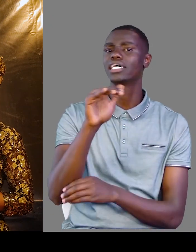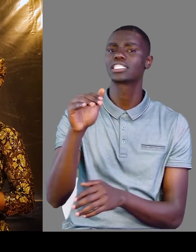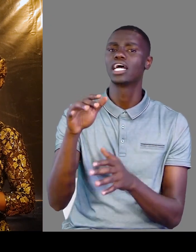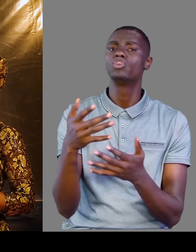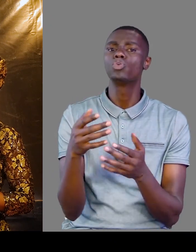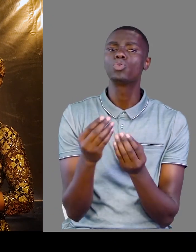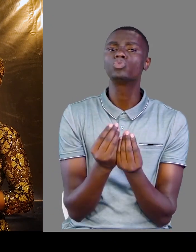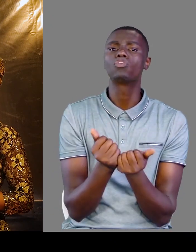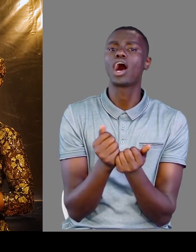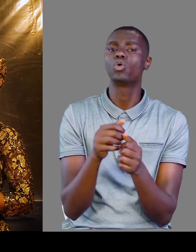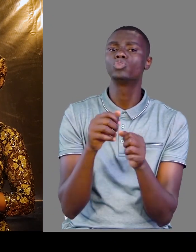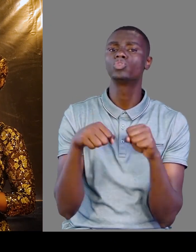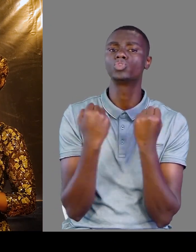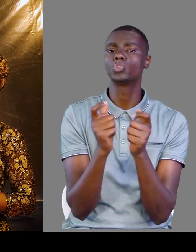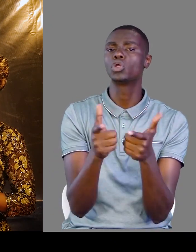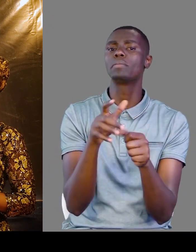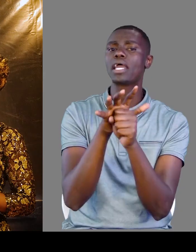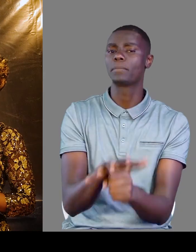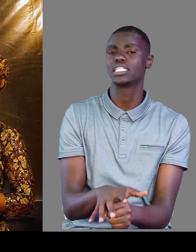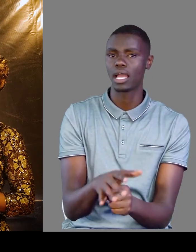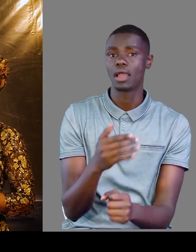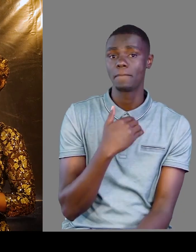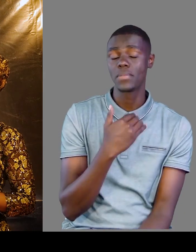pressure, and I love the answer Big Ted gave.